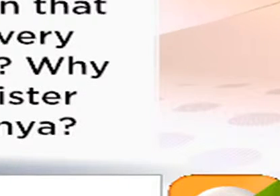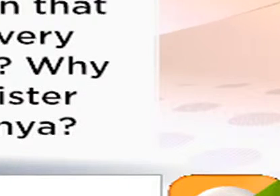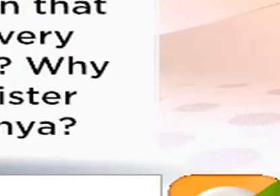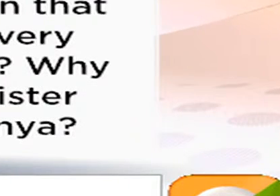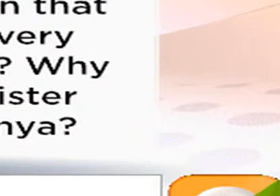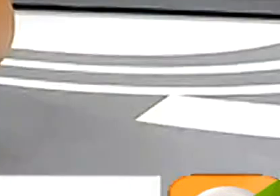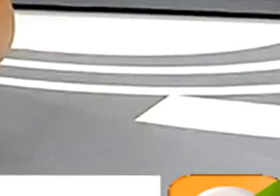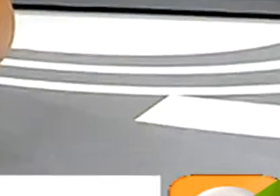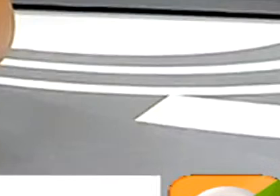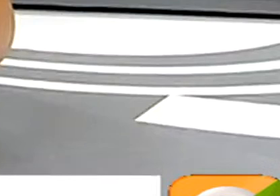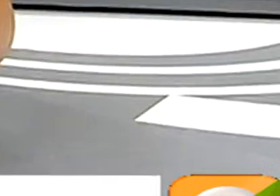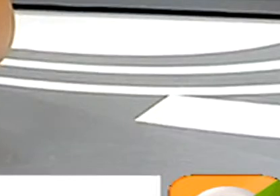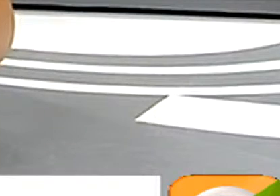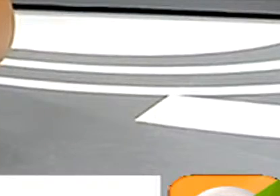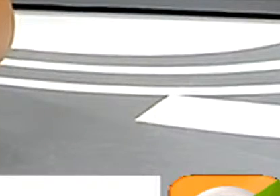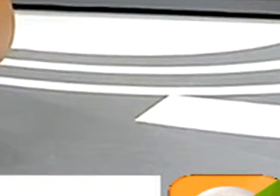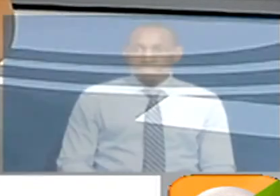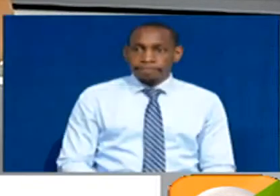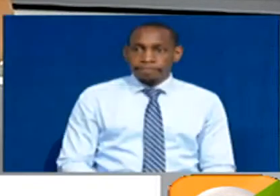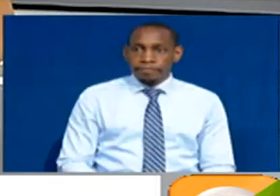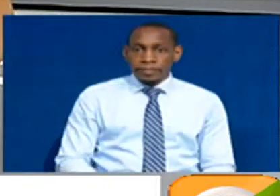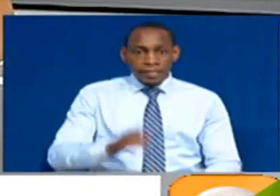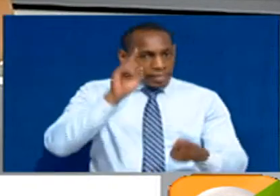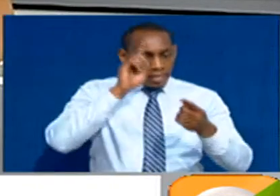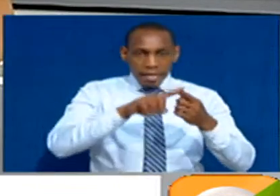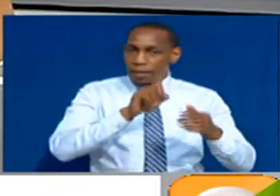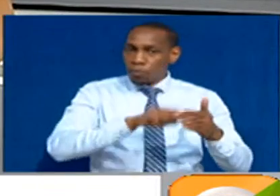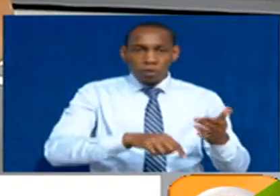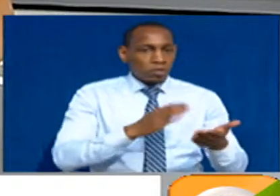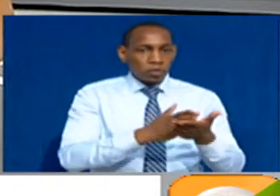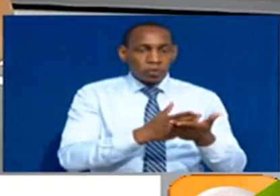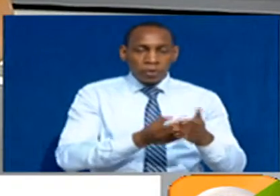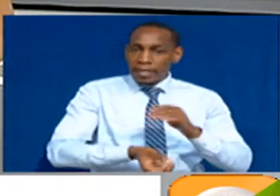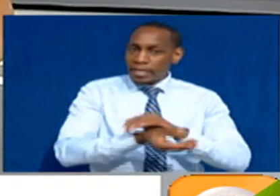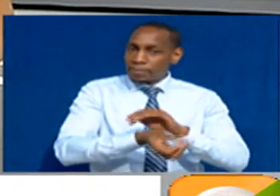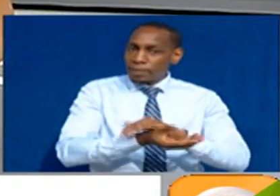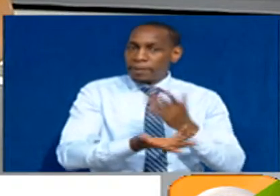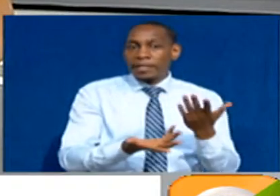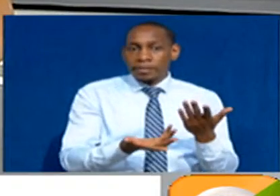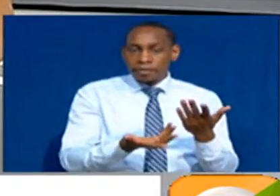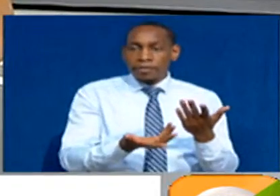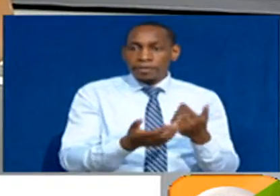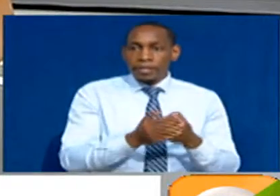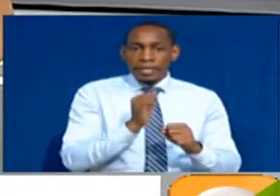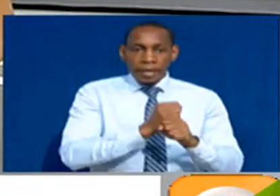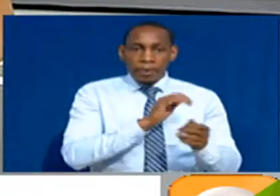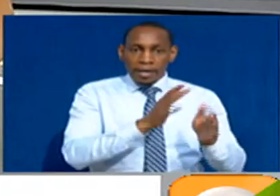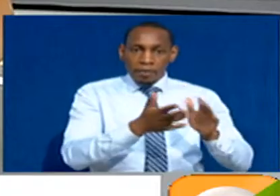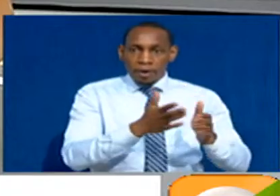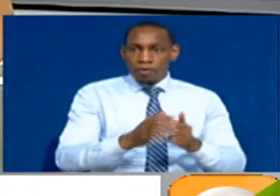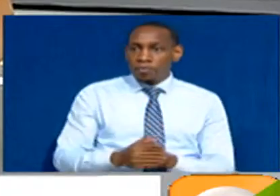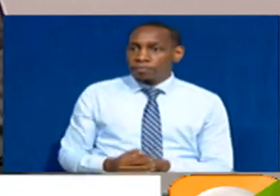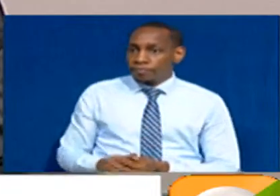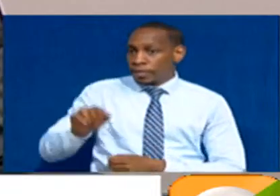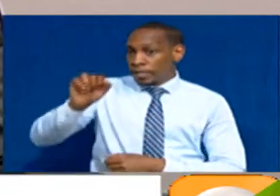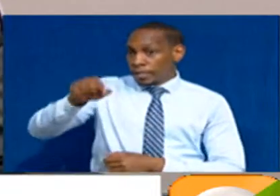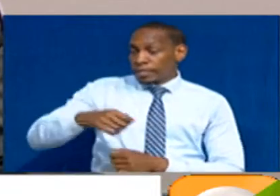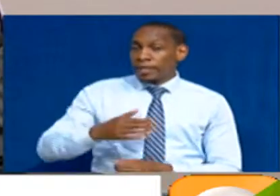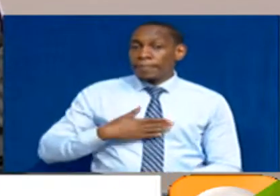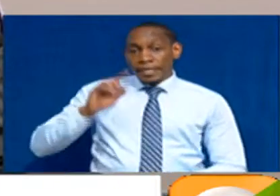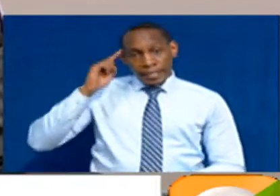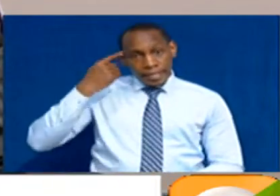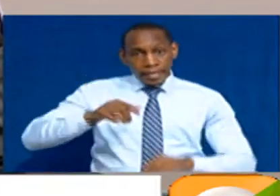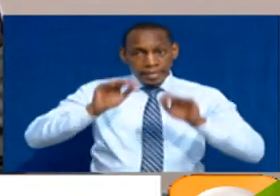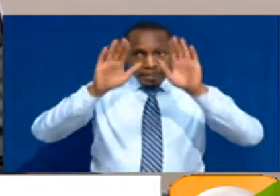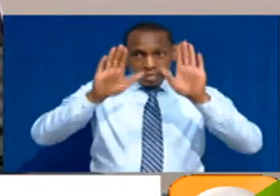accounts. What does that, for what purposes? Help us understand how that would work. Yeah, I think